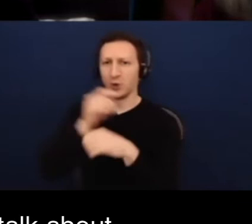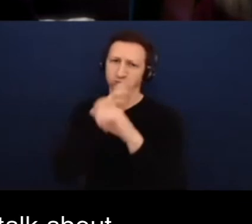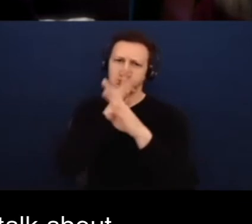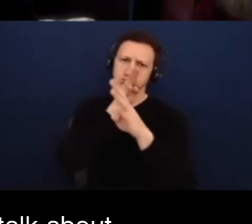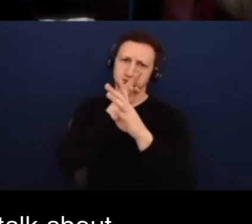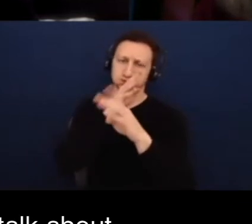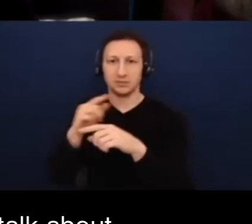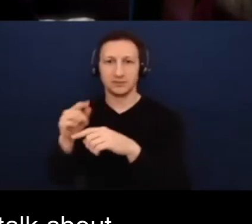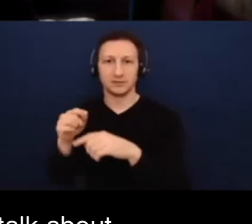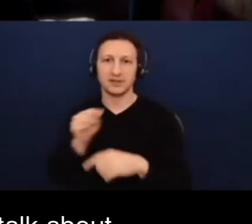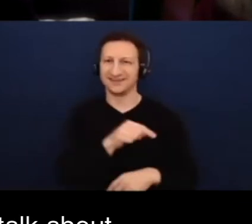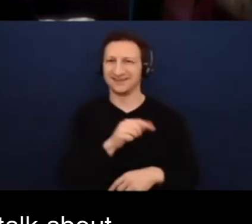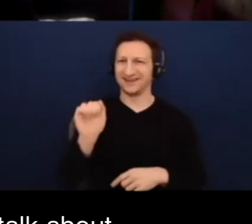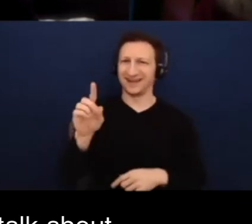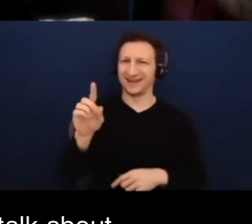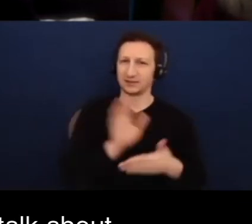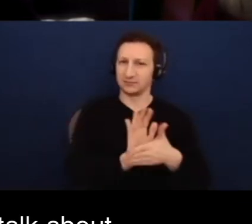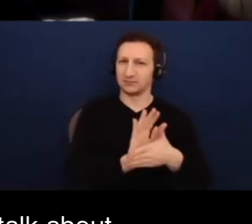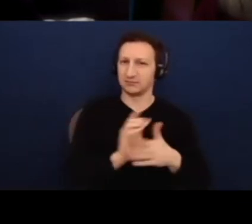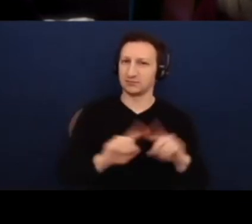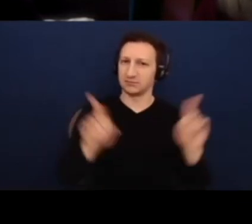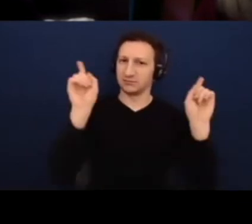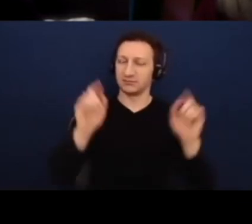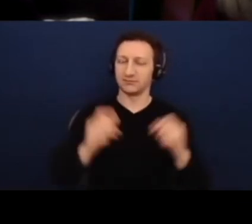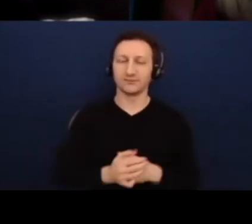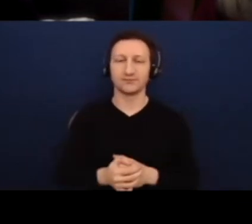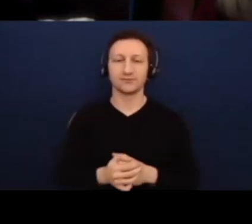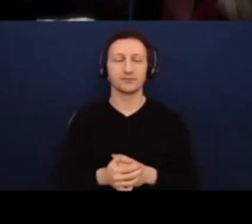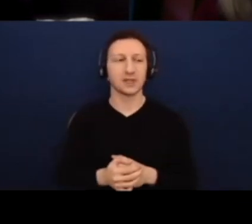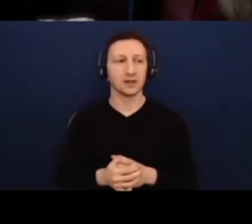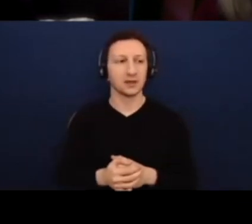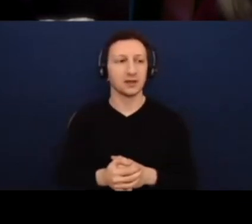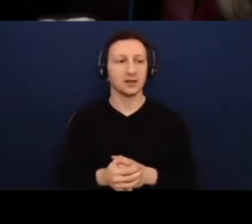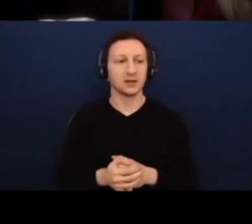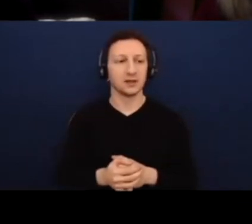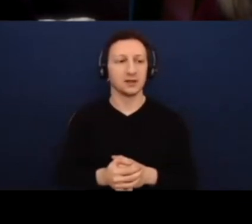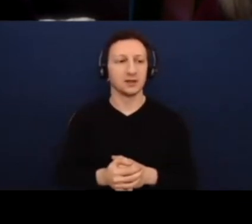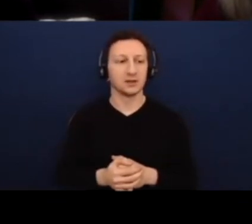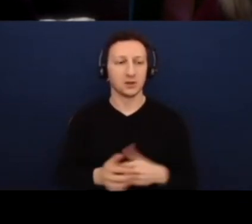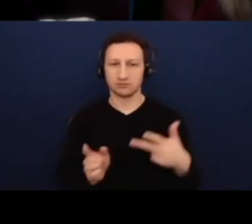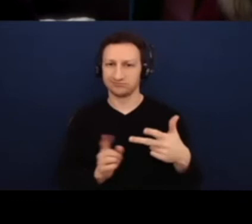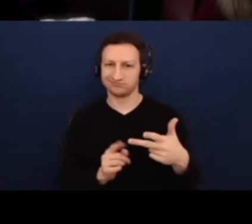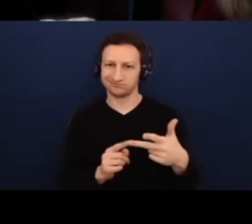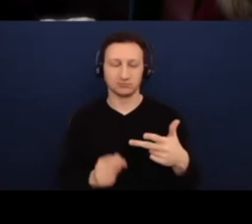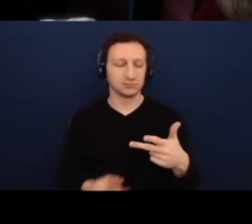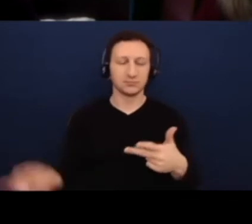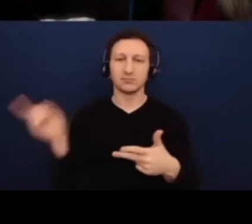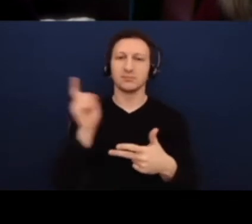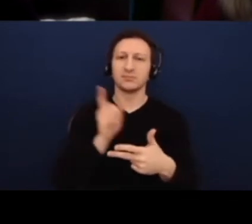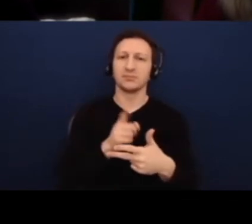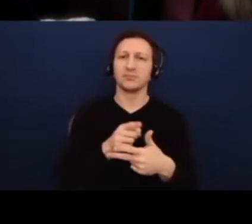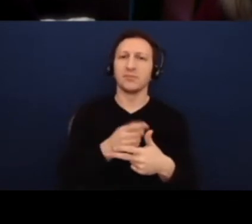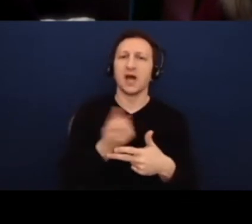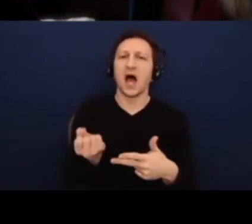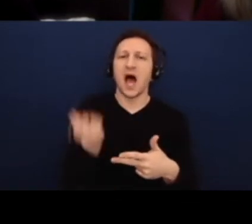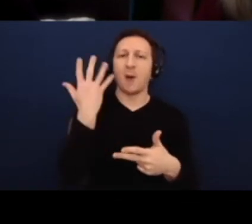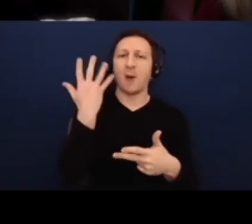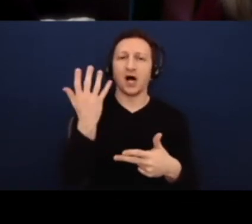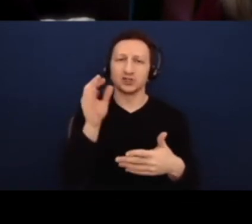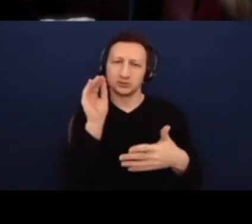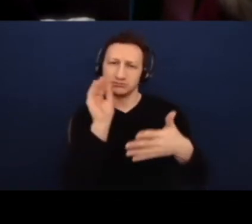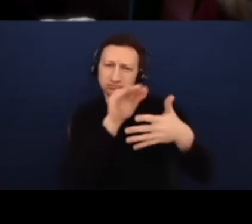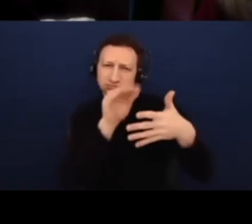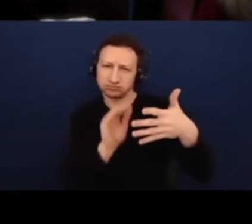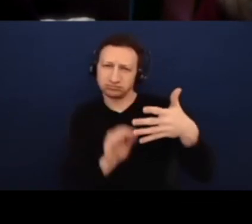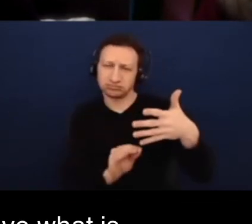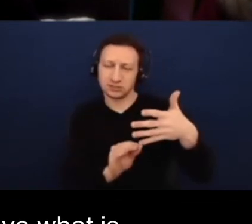When you talk about the amount of description, there are many ways to approach it. And I think it's really important that the filmmaker